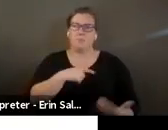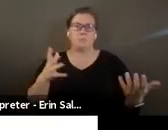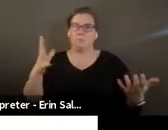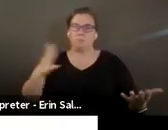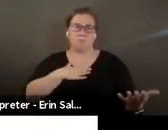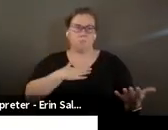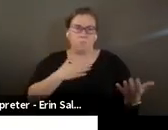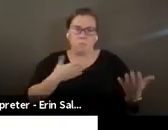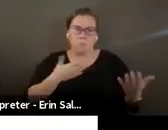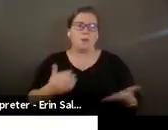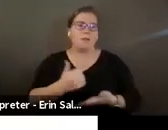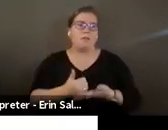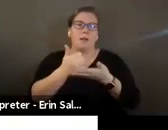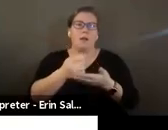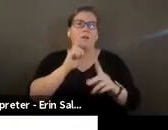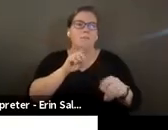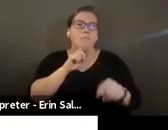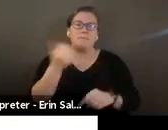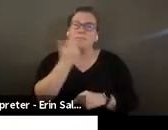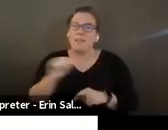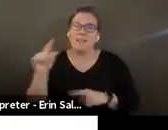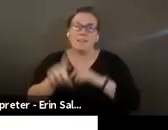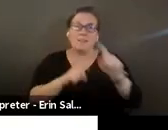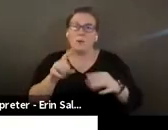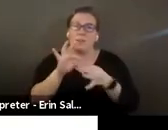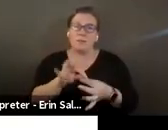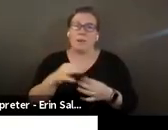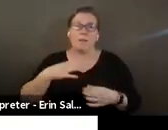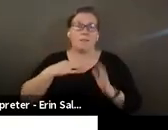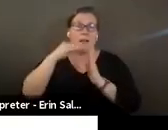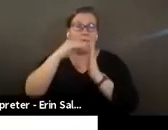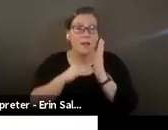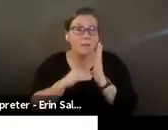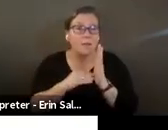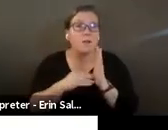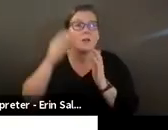to help answer any questions about the application or,